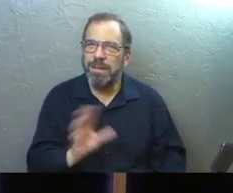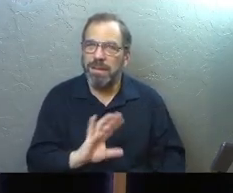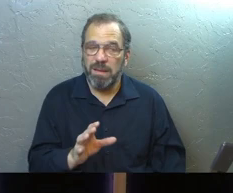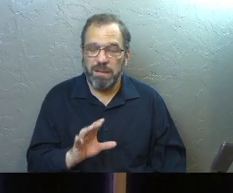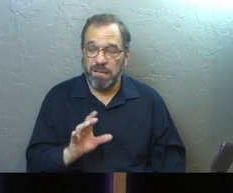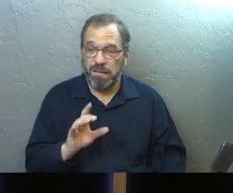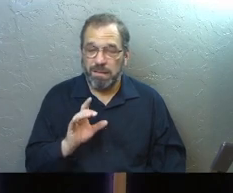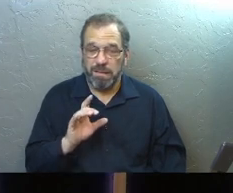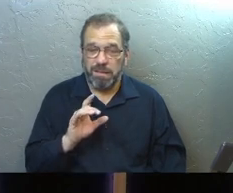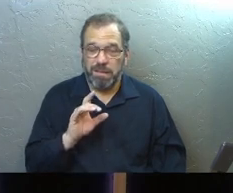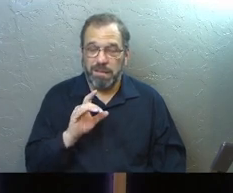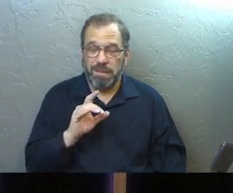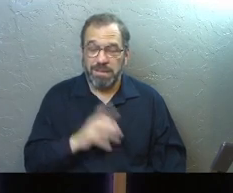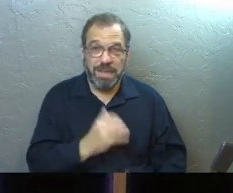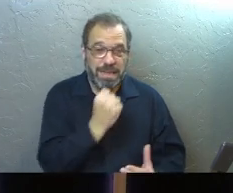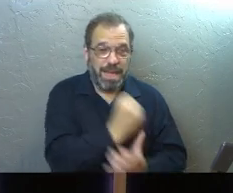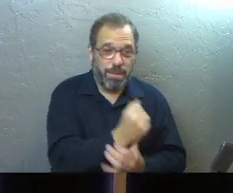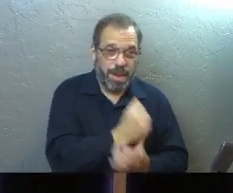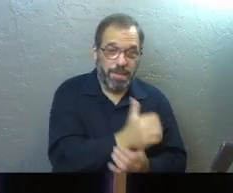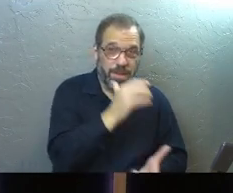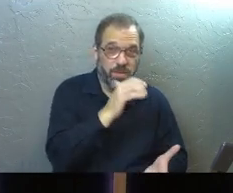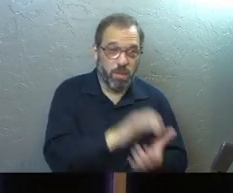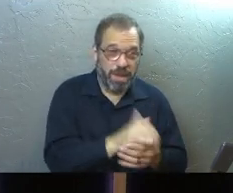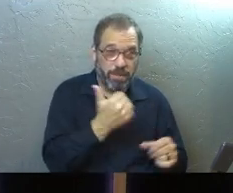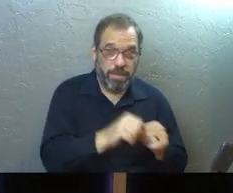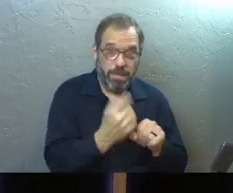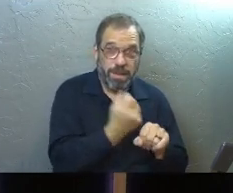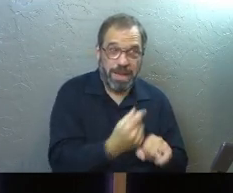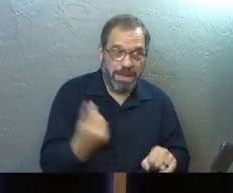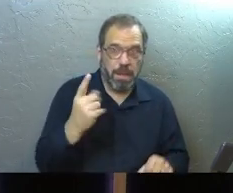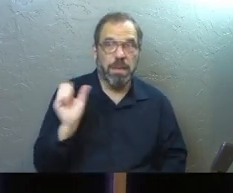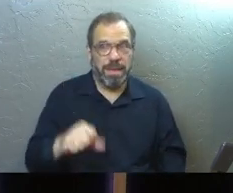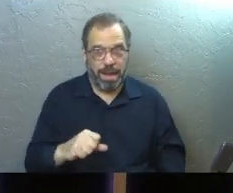Do they remember the moment a year ago? Heck yeah, they do.